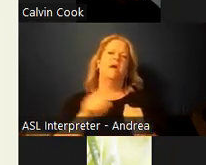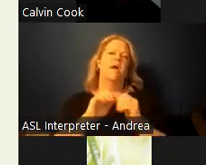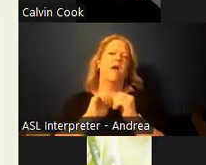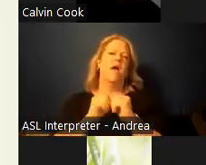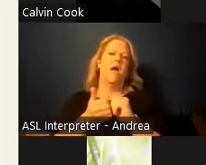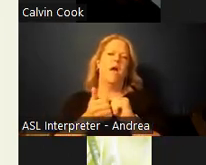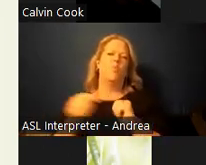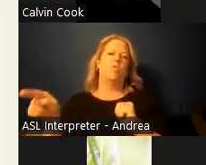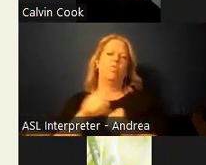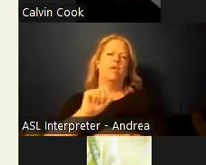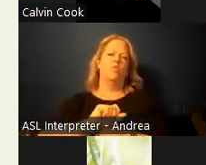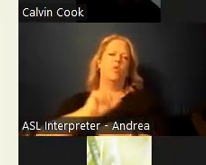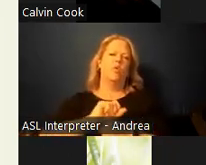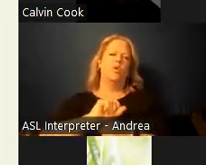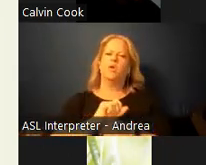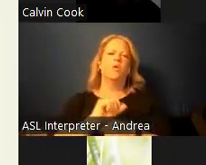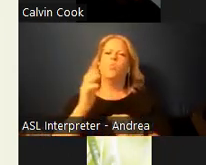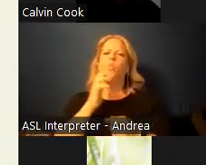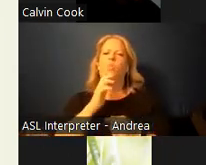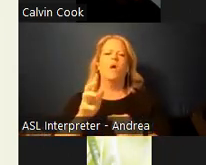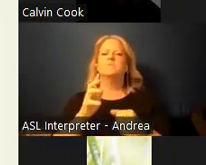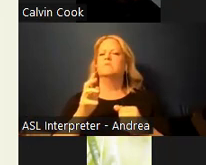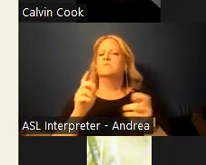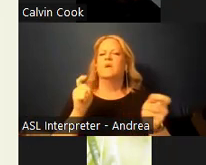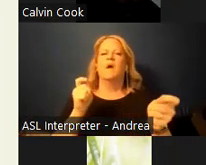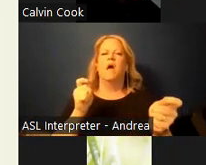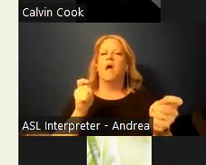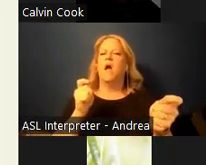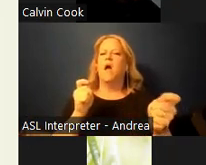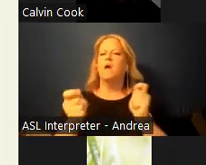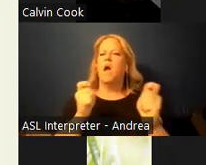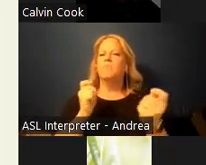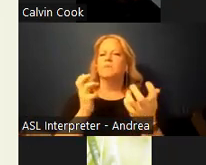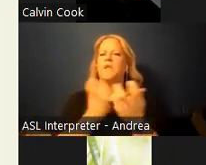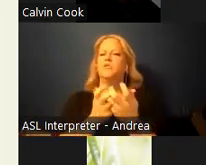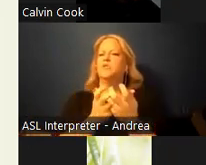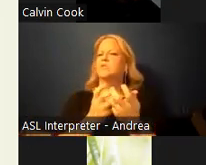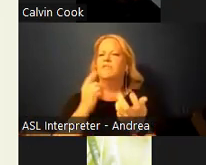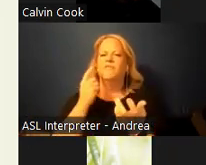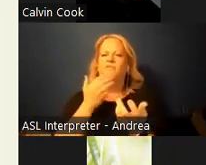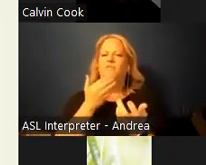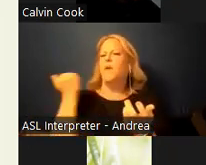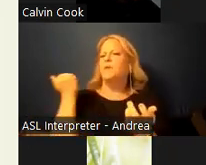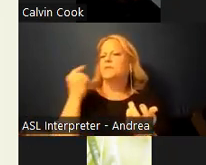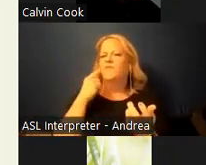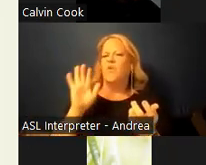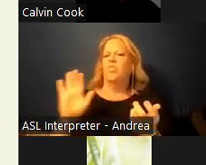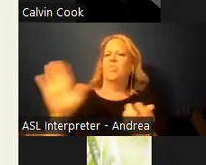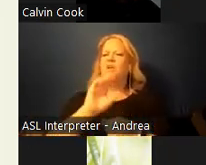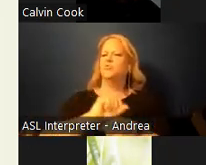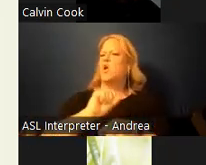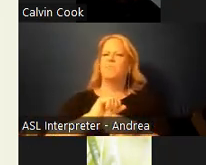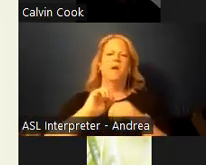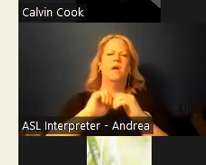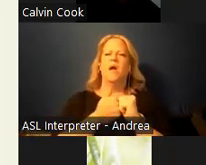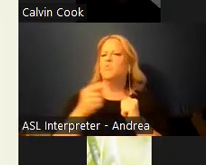What accommodations do they use? How do they do their job? And that gives you an idea of what you'll be